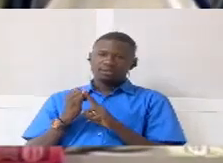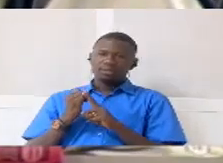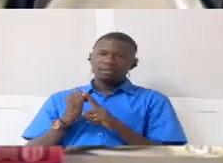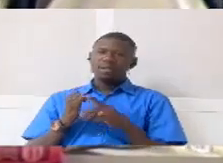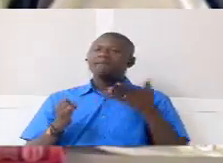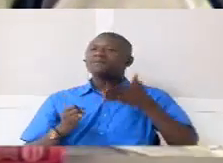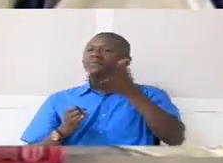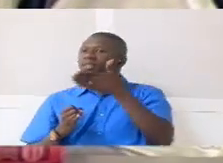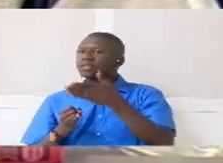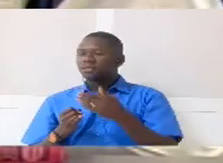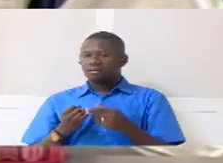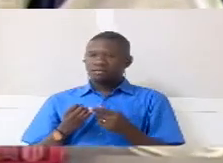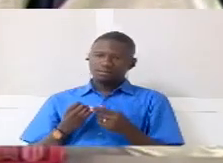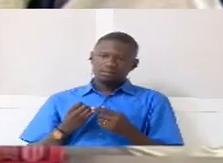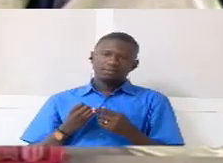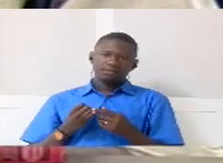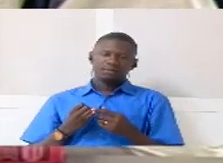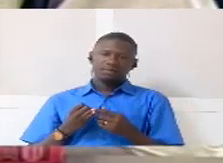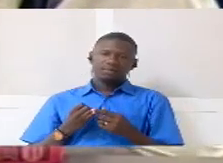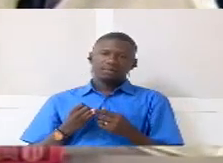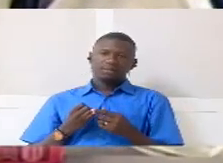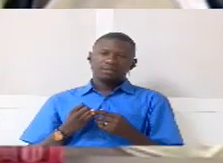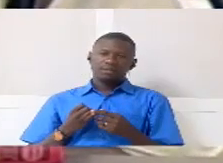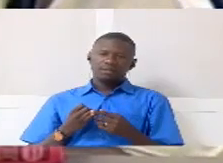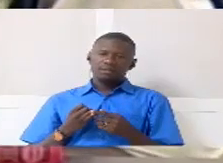visits. Among nyantolti